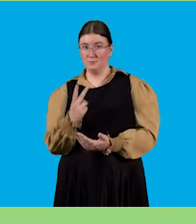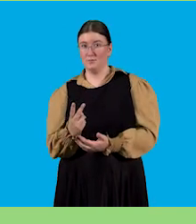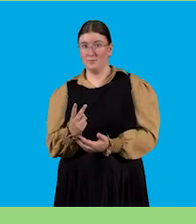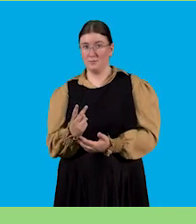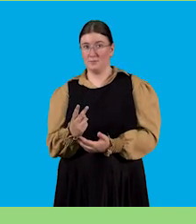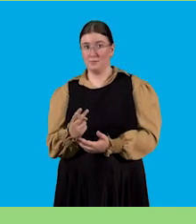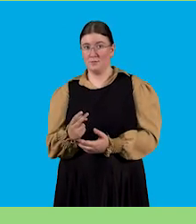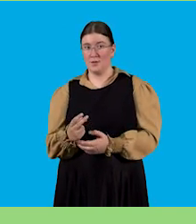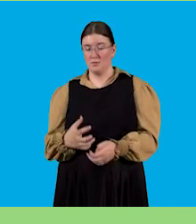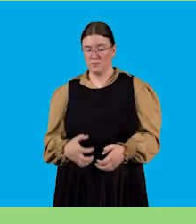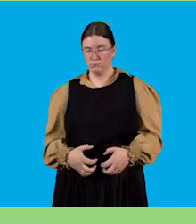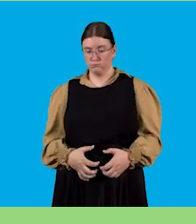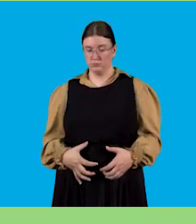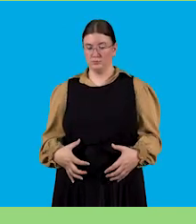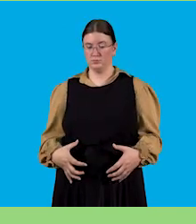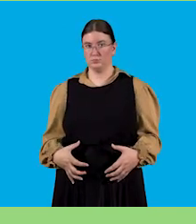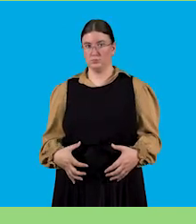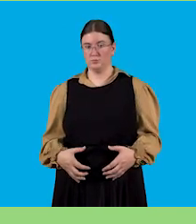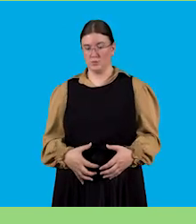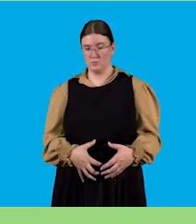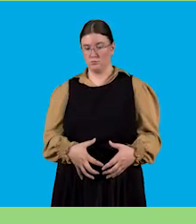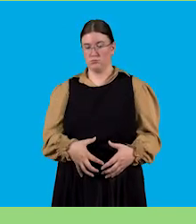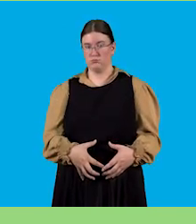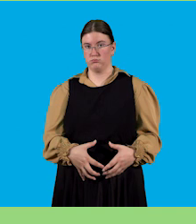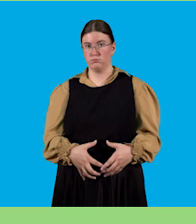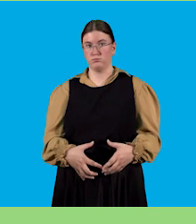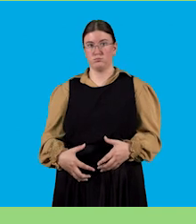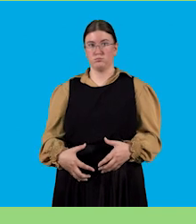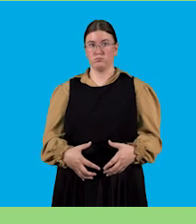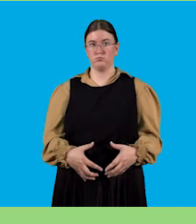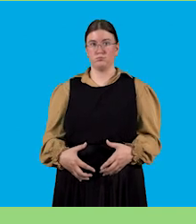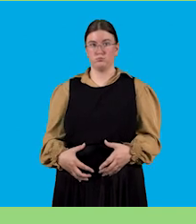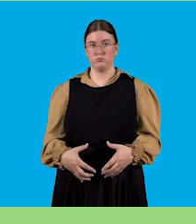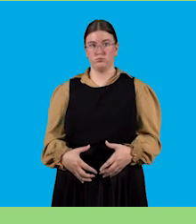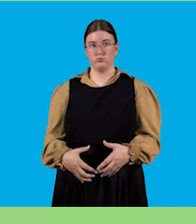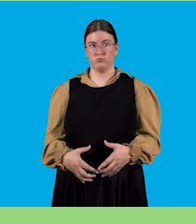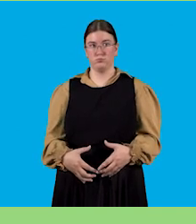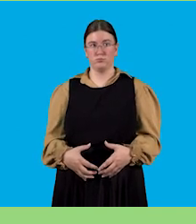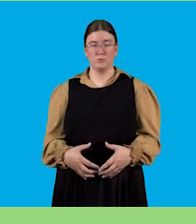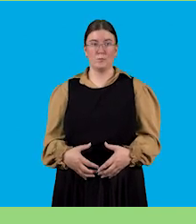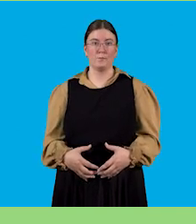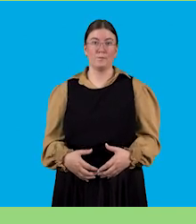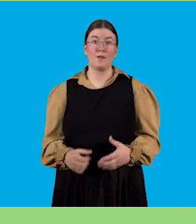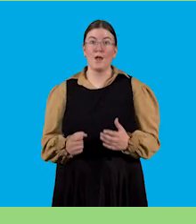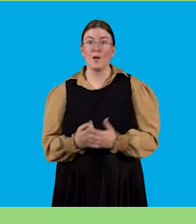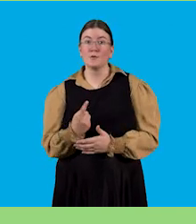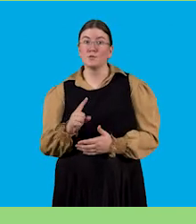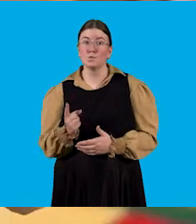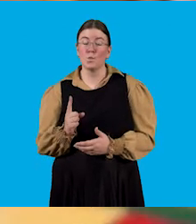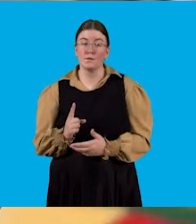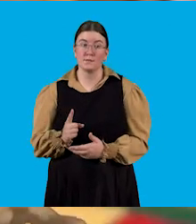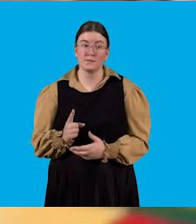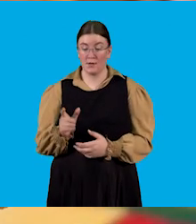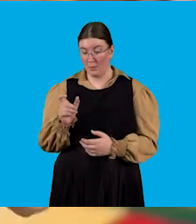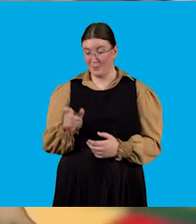see how it is inflamed there, how it is swollen in some parts. And this, what happens here is that